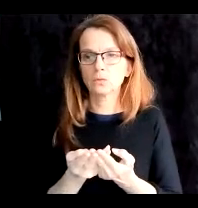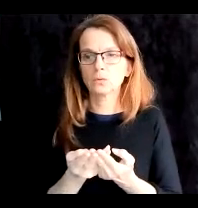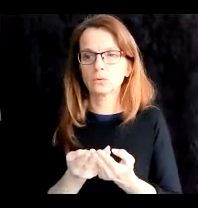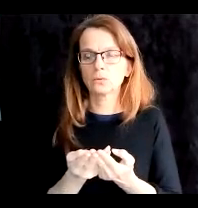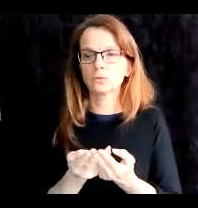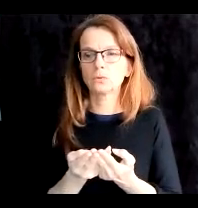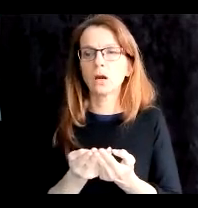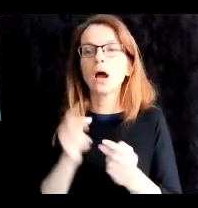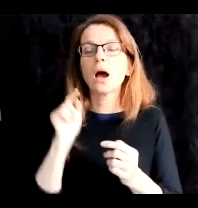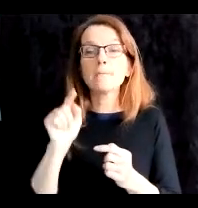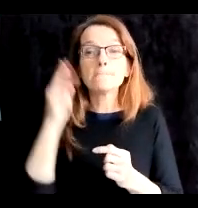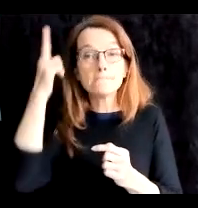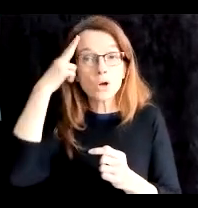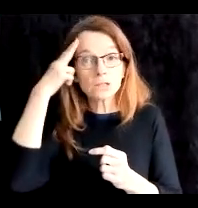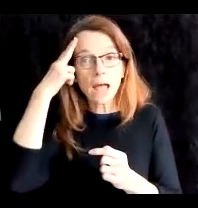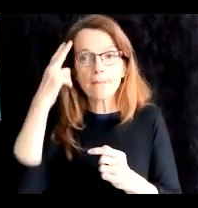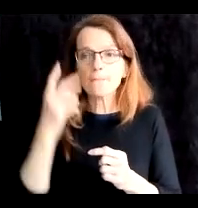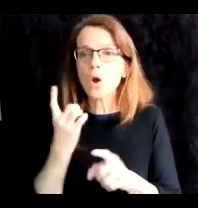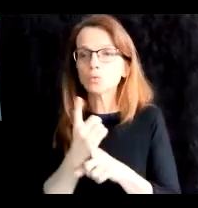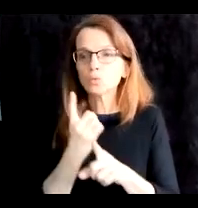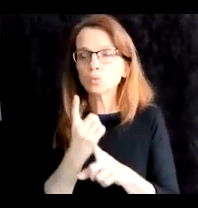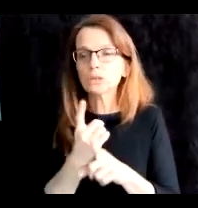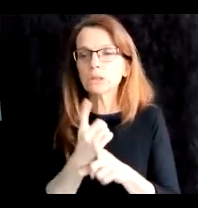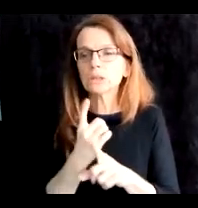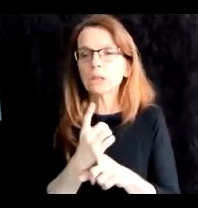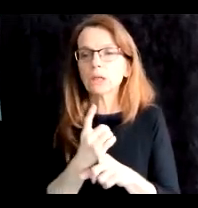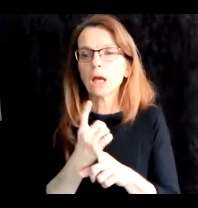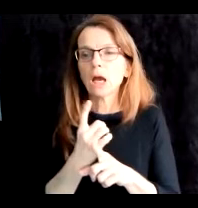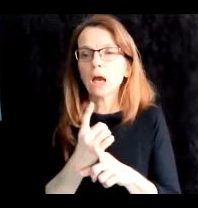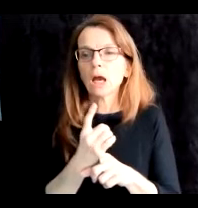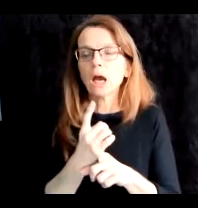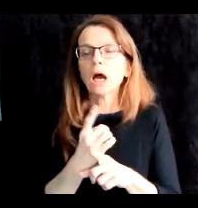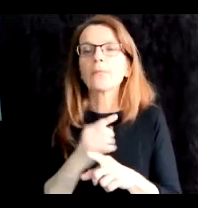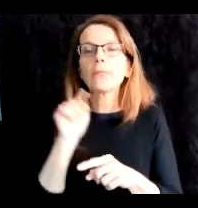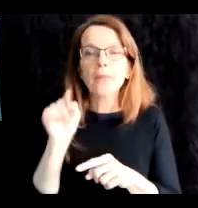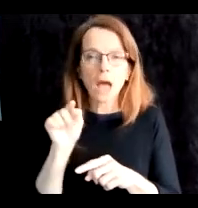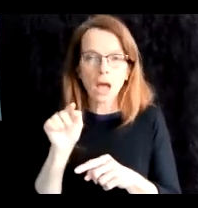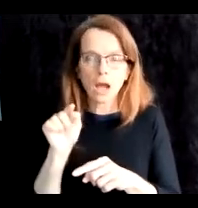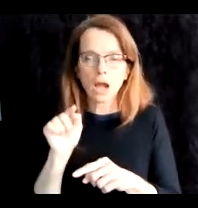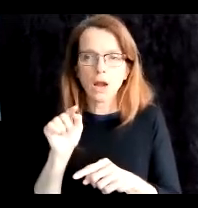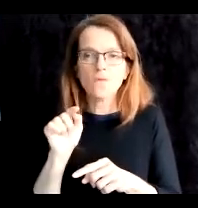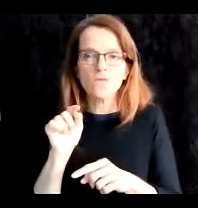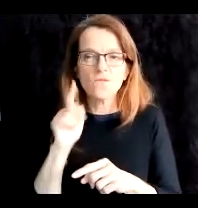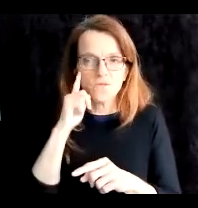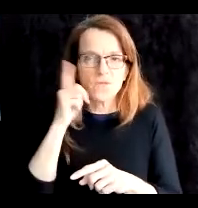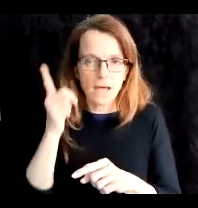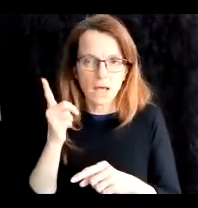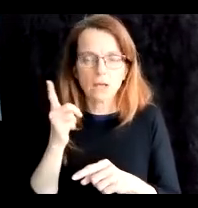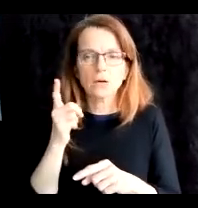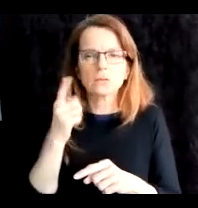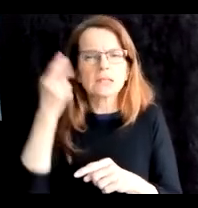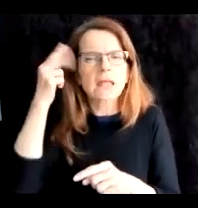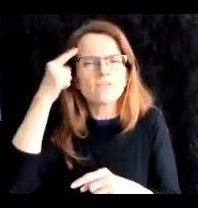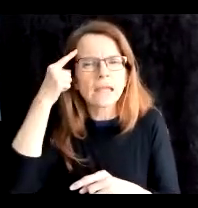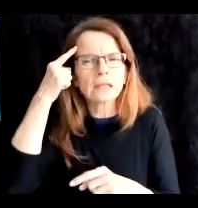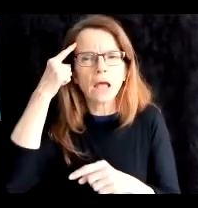threats by climate change and invitation to reduce the CO2 emissions and so on.